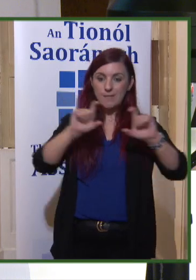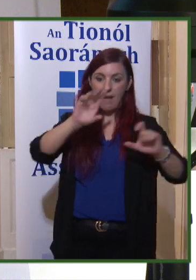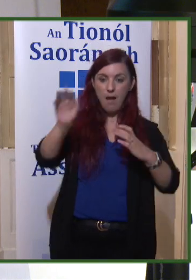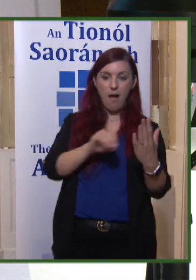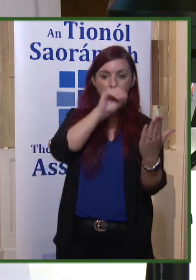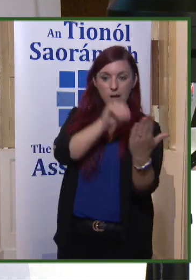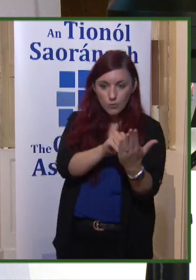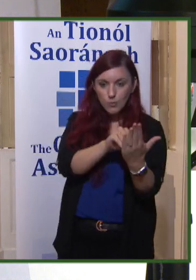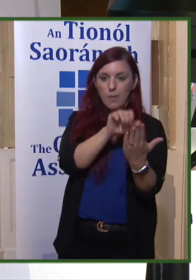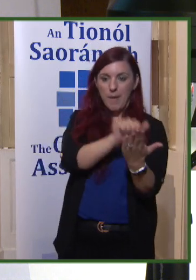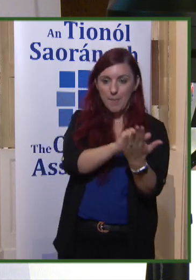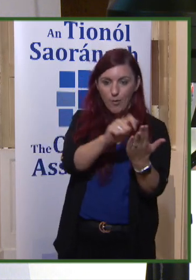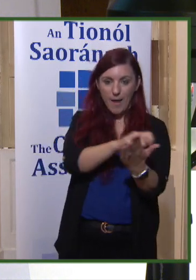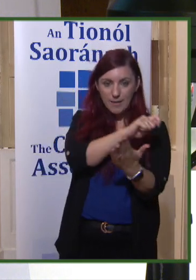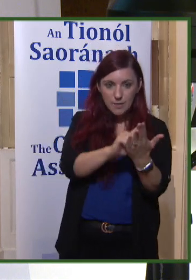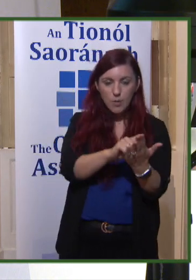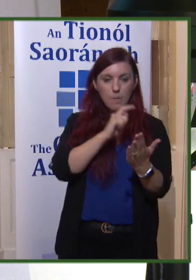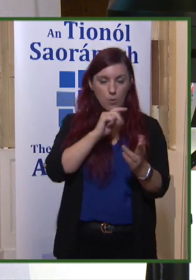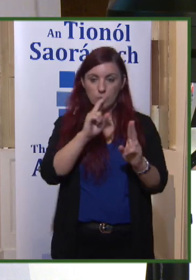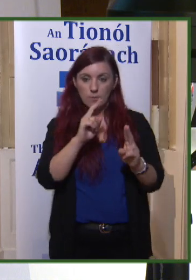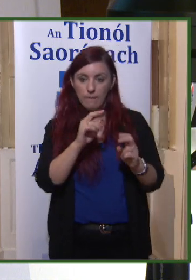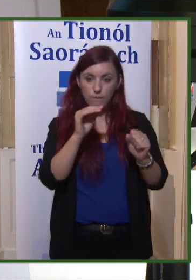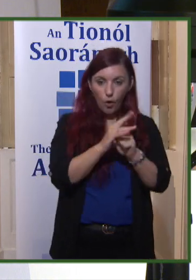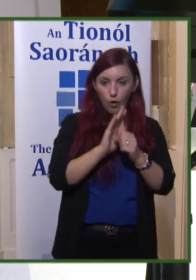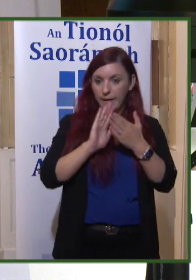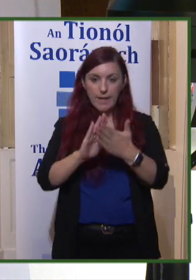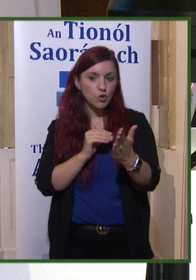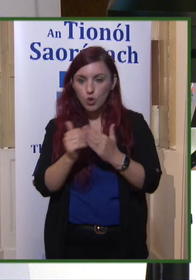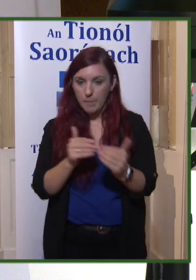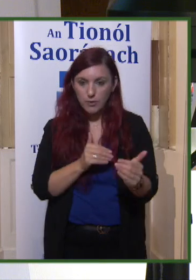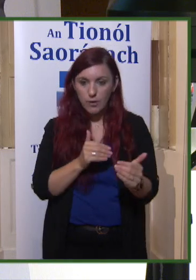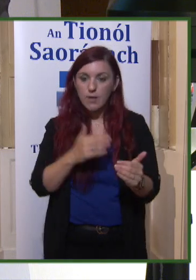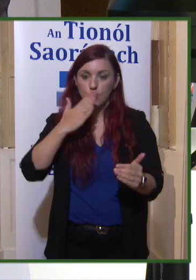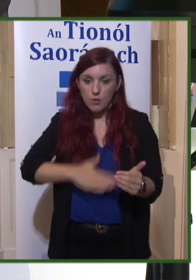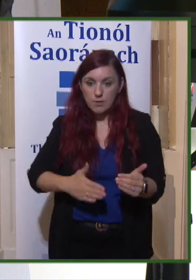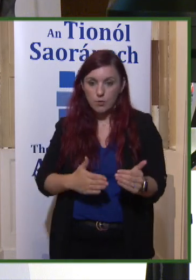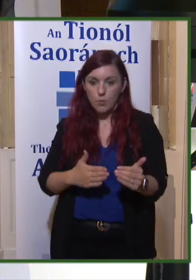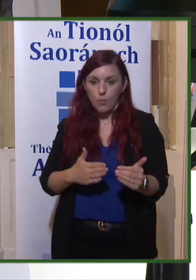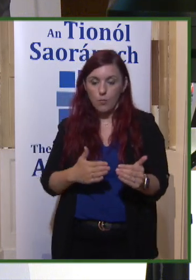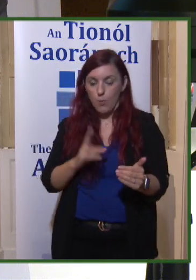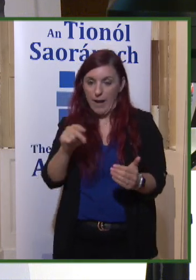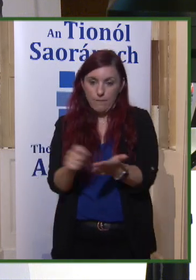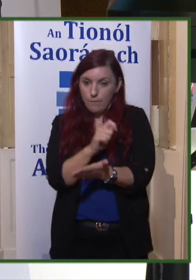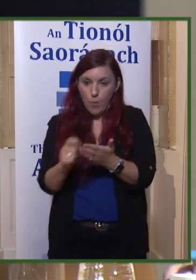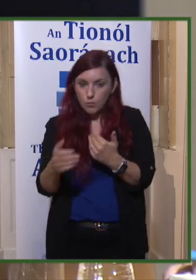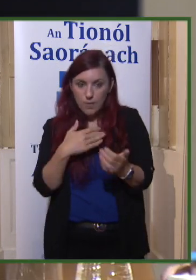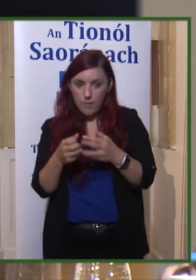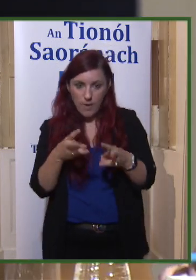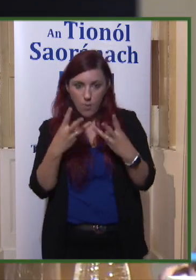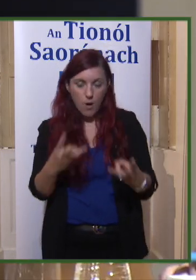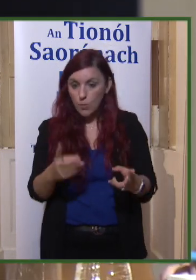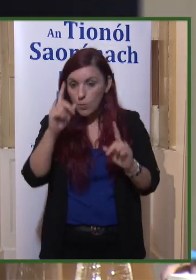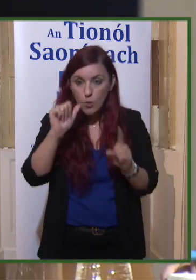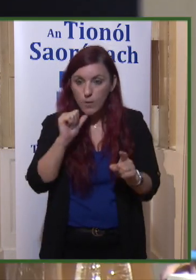No, okay. But I think the decision is clear, though. I mean, we know how to proceed, so and we don't need to know